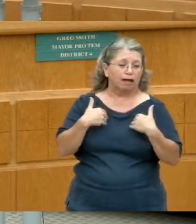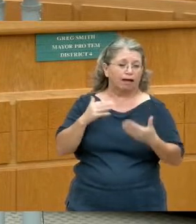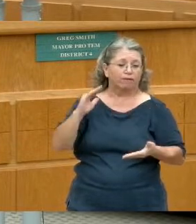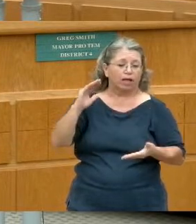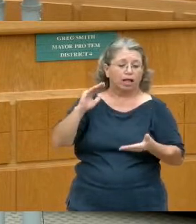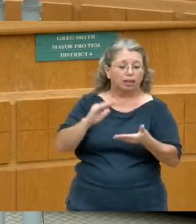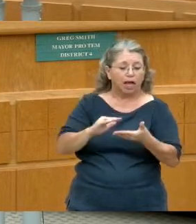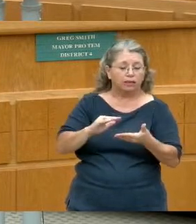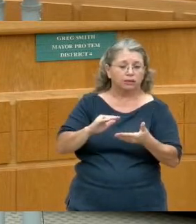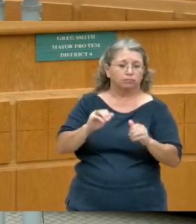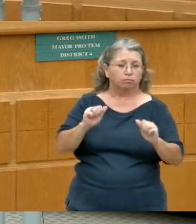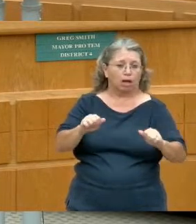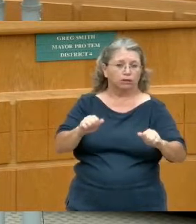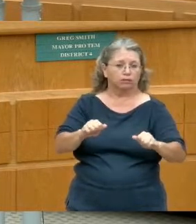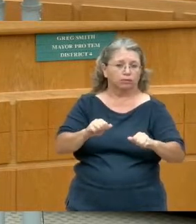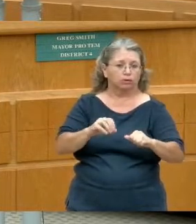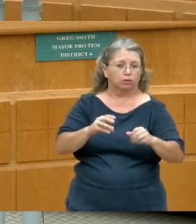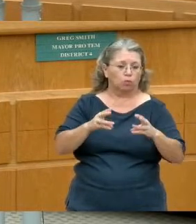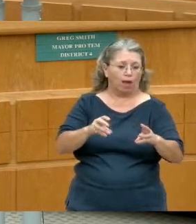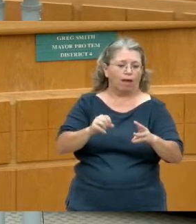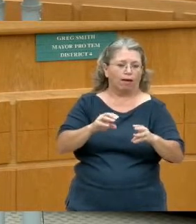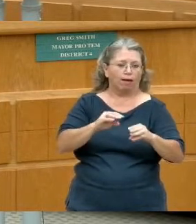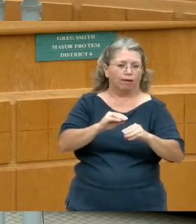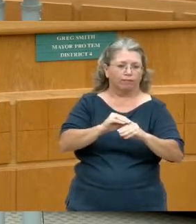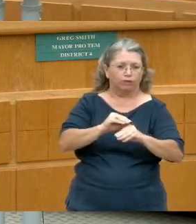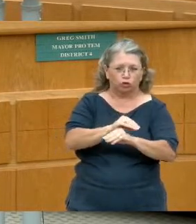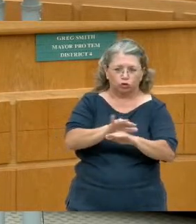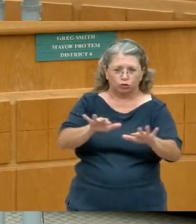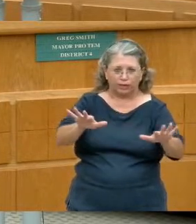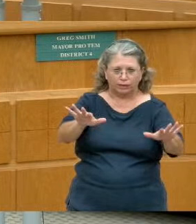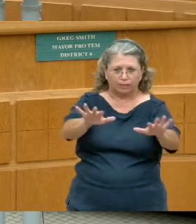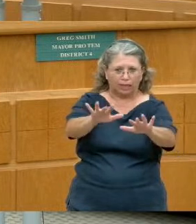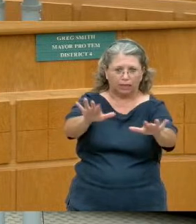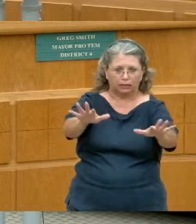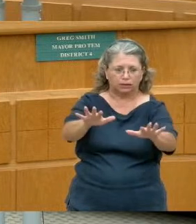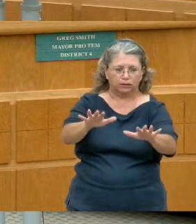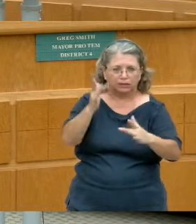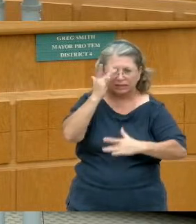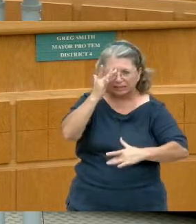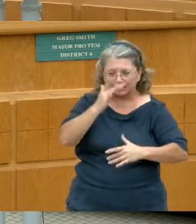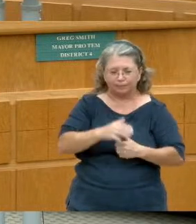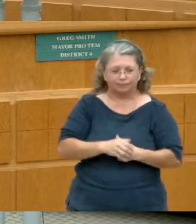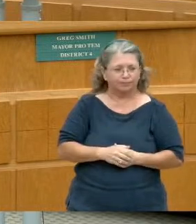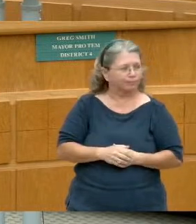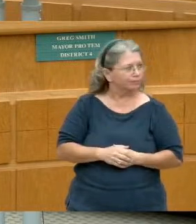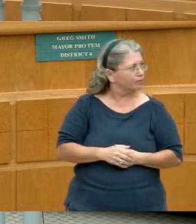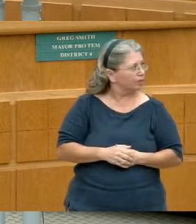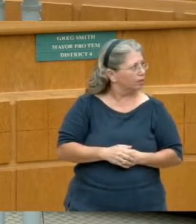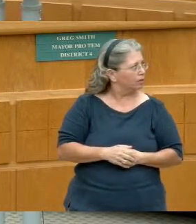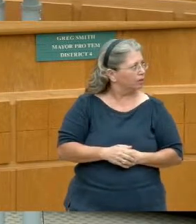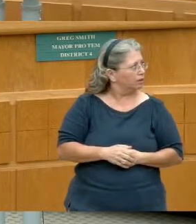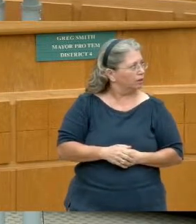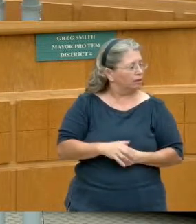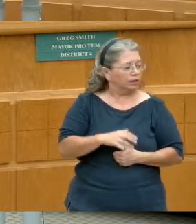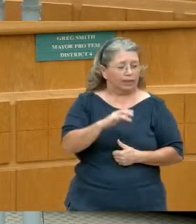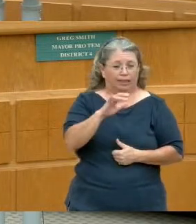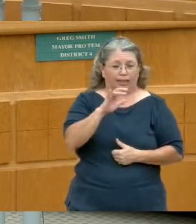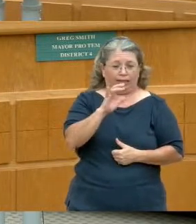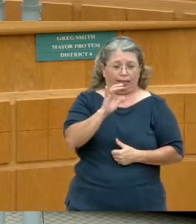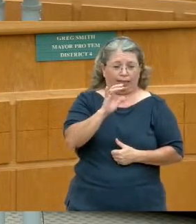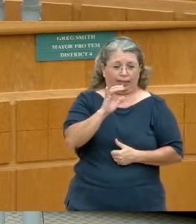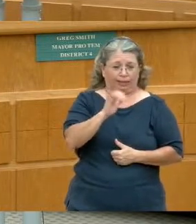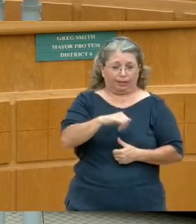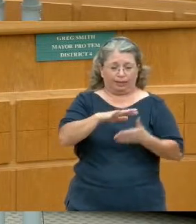the pandemic was occurring. There's more encounters on weekends. This particular cell phone index keeps track of